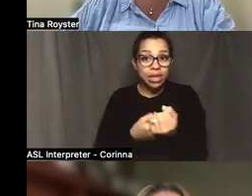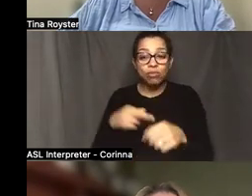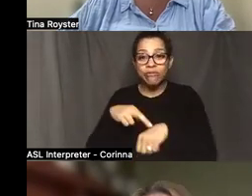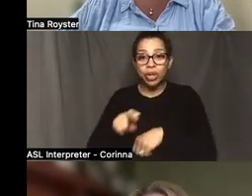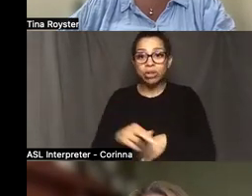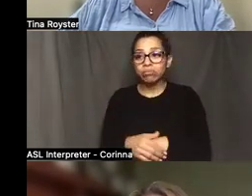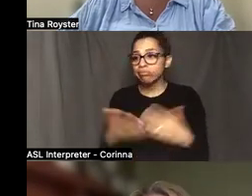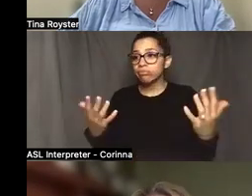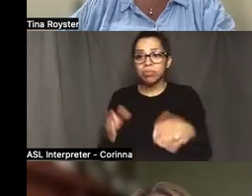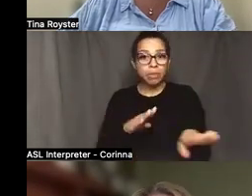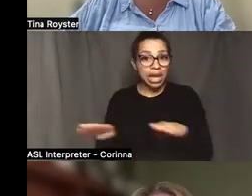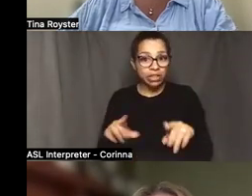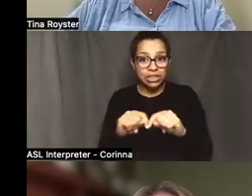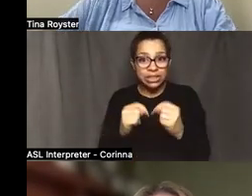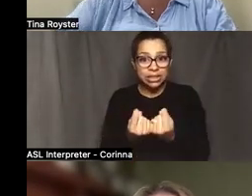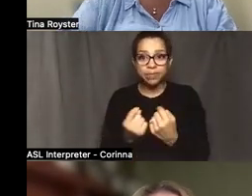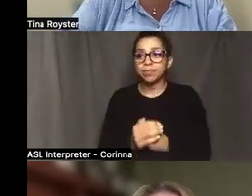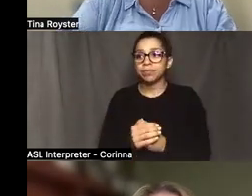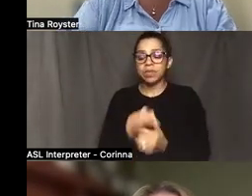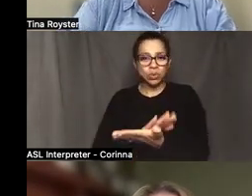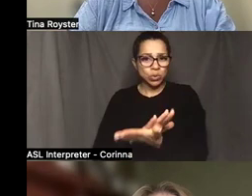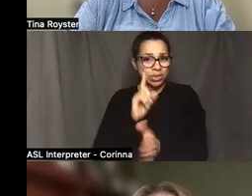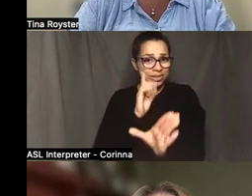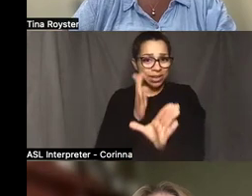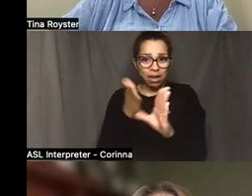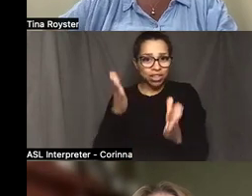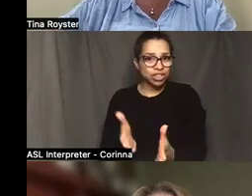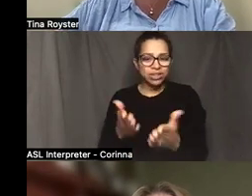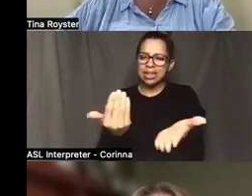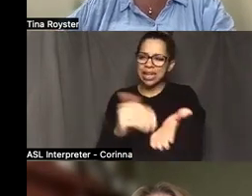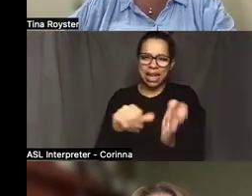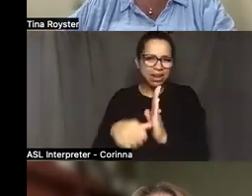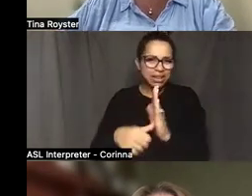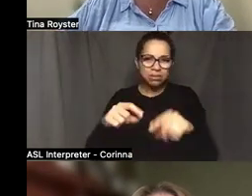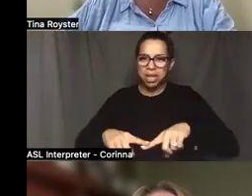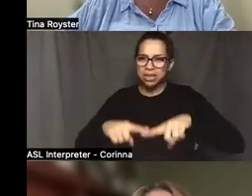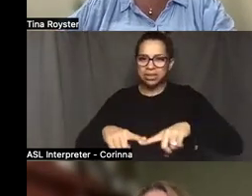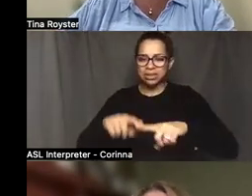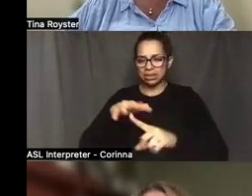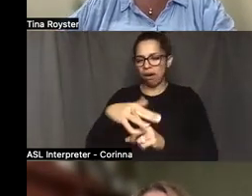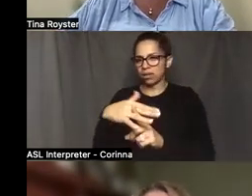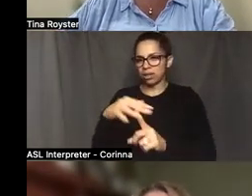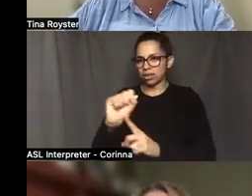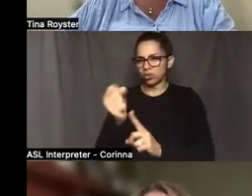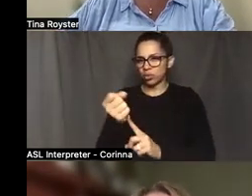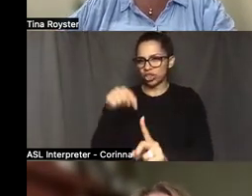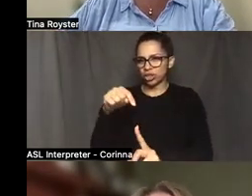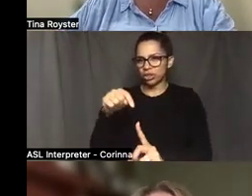behavior team, our school psychologist. Again, it depends on what the context of the issue is, right?